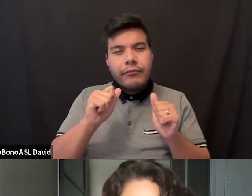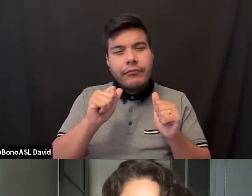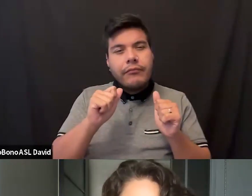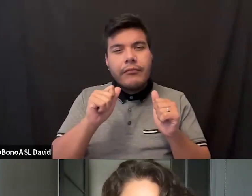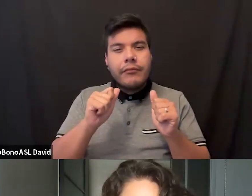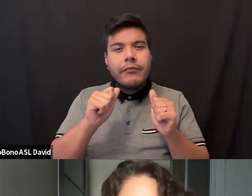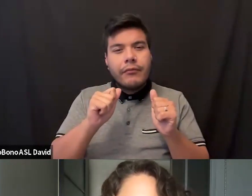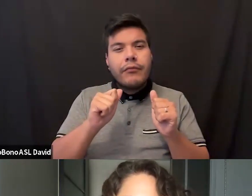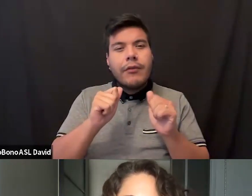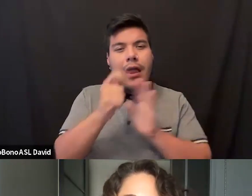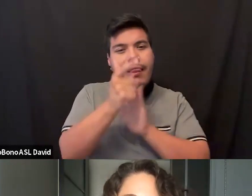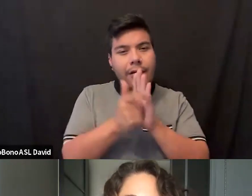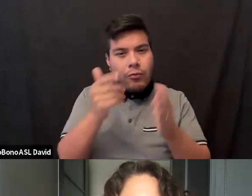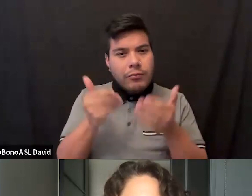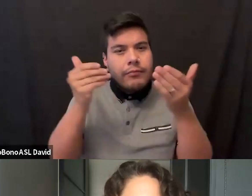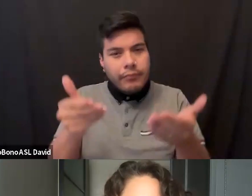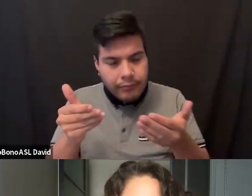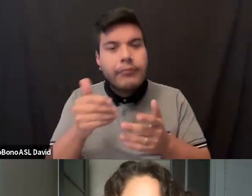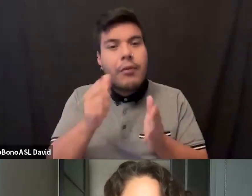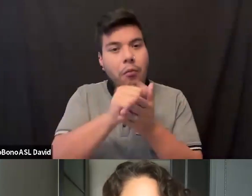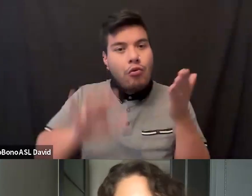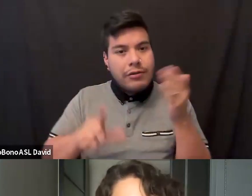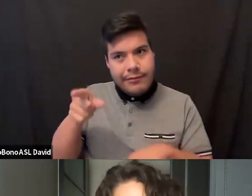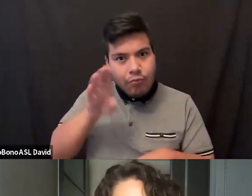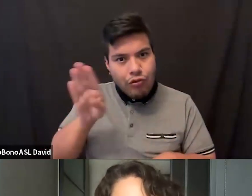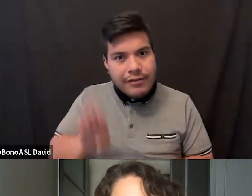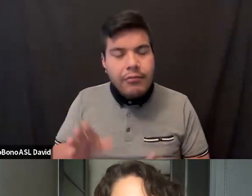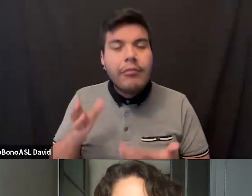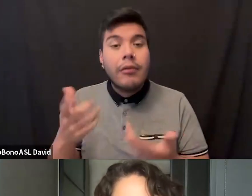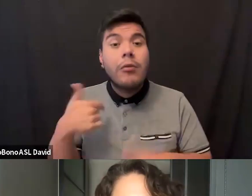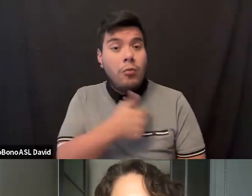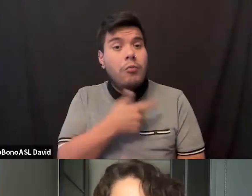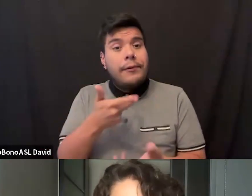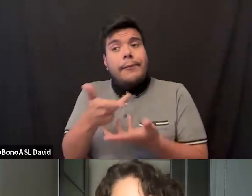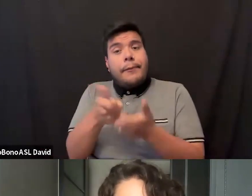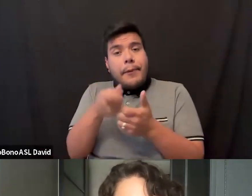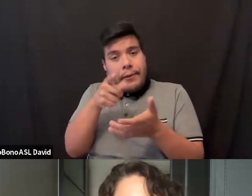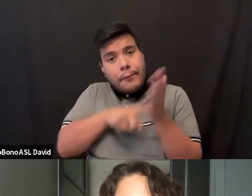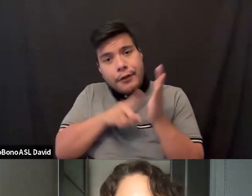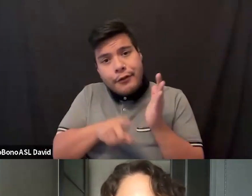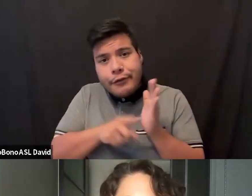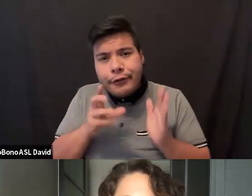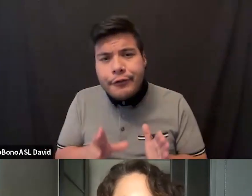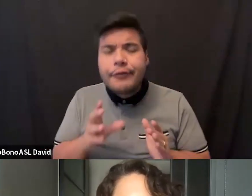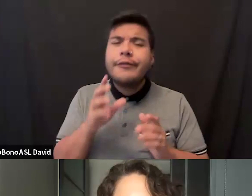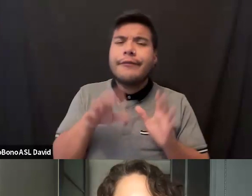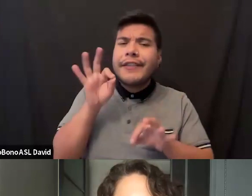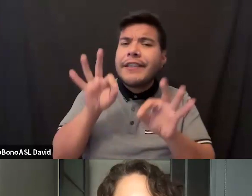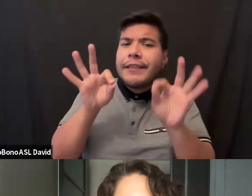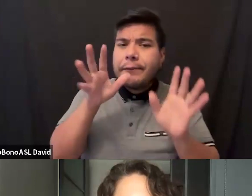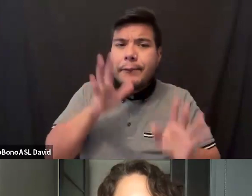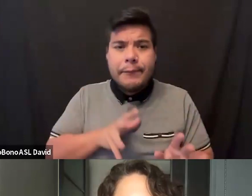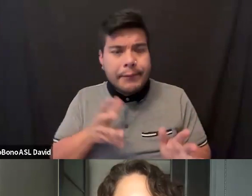judicialization of the cases of abortions. And we work with a researcher finding those women. And in the